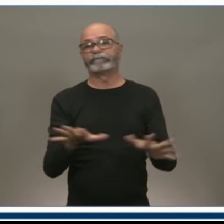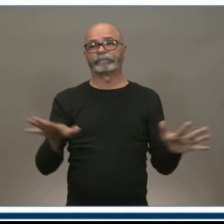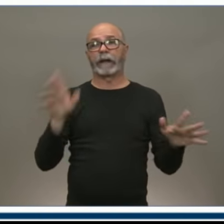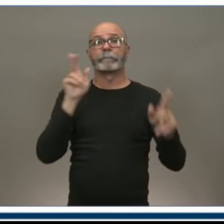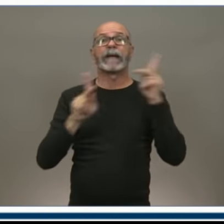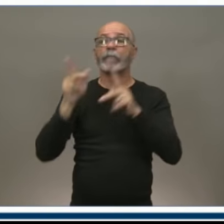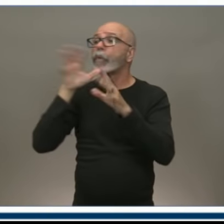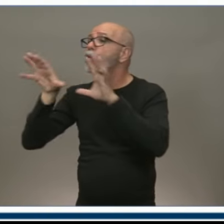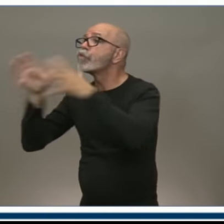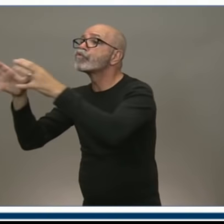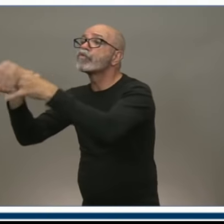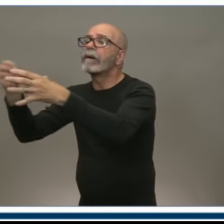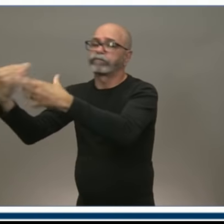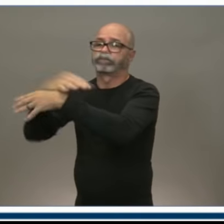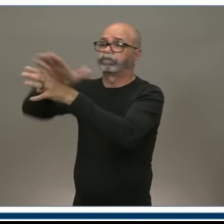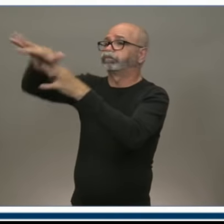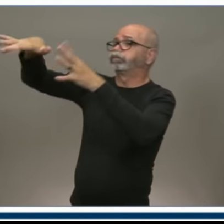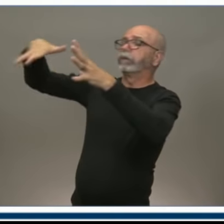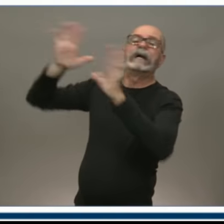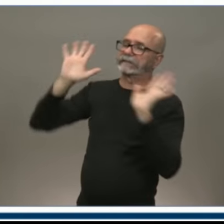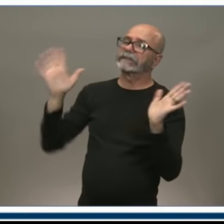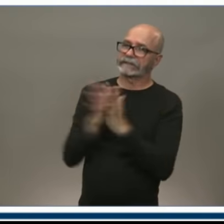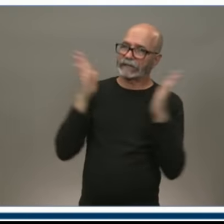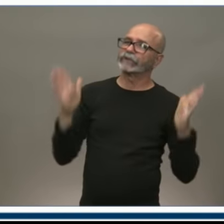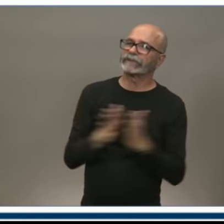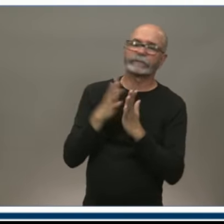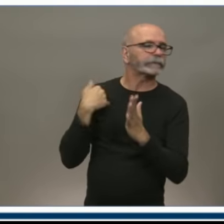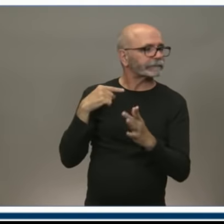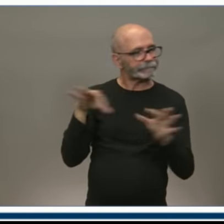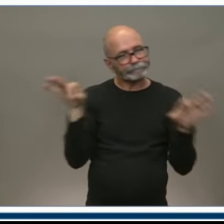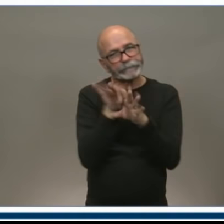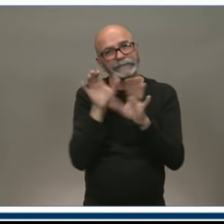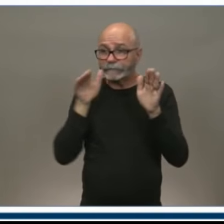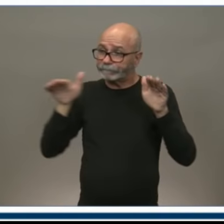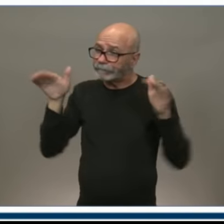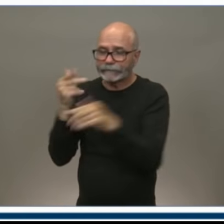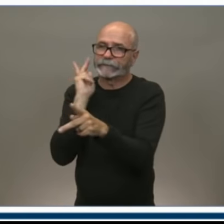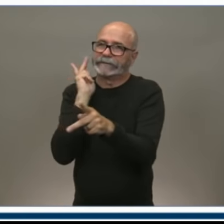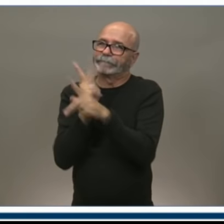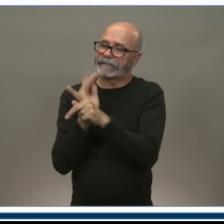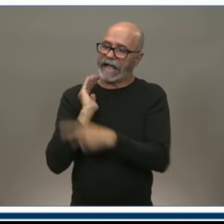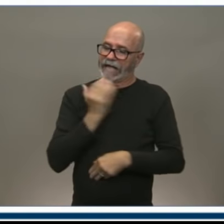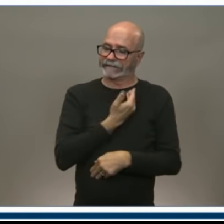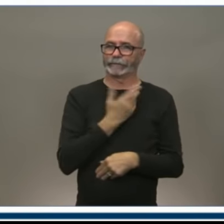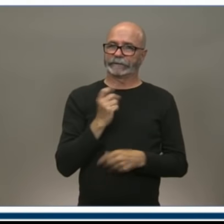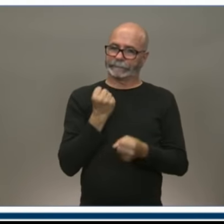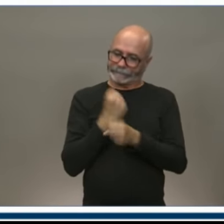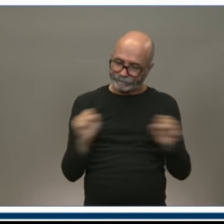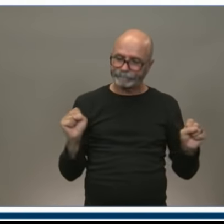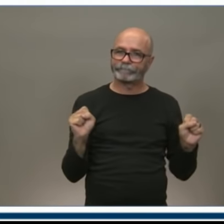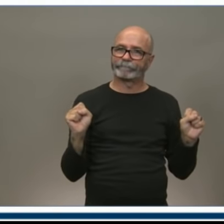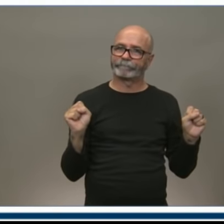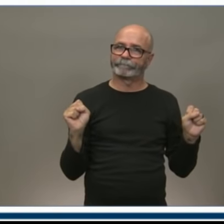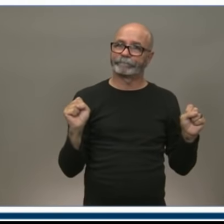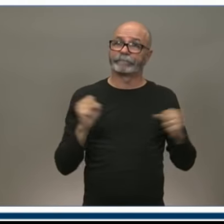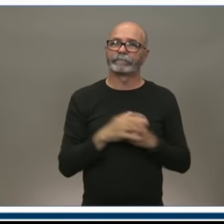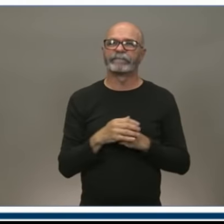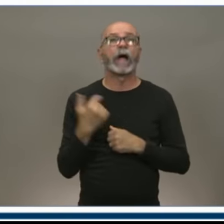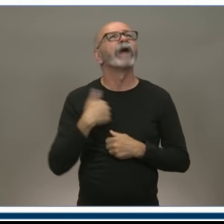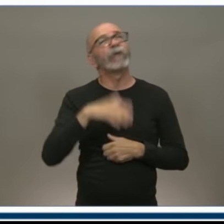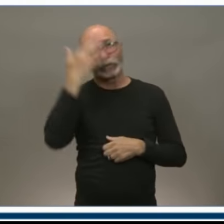that's all those are the things that we need to focus on to keep ourselves safe. So if we understand how the virus is spread,